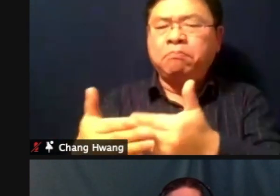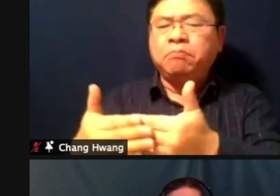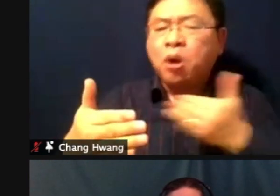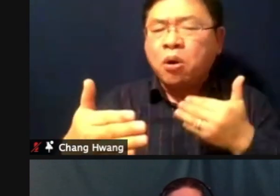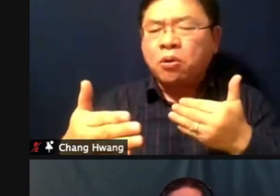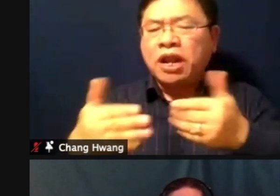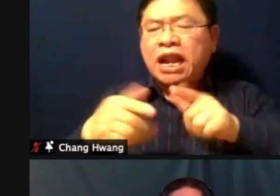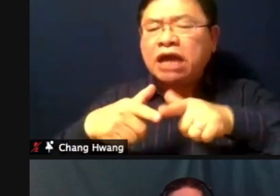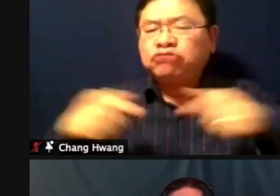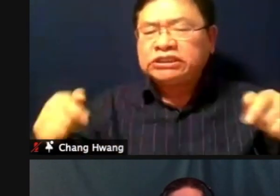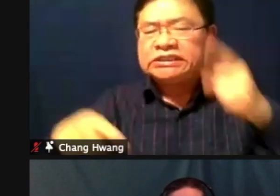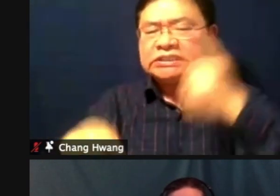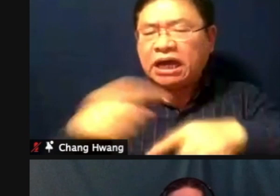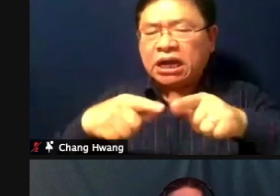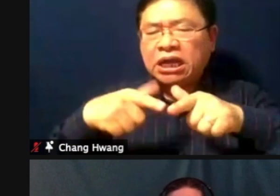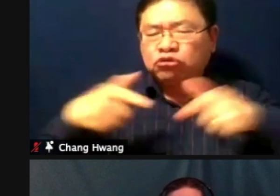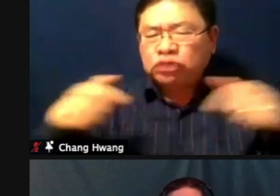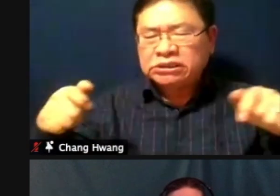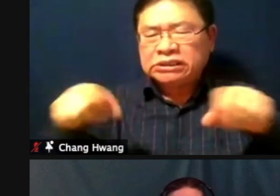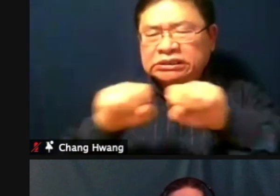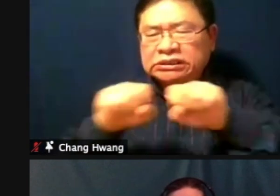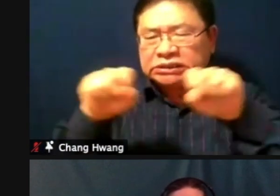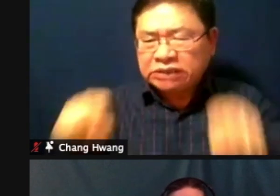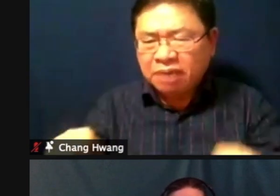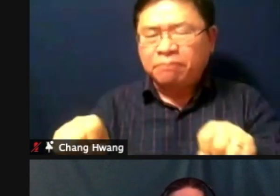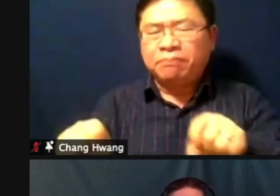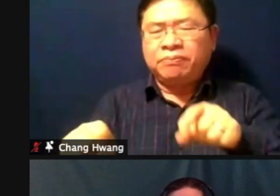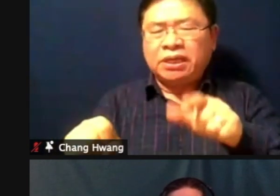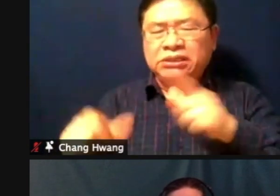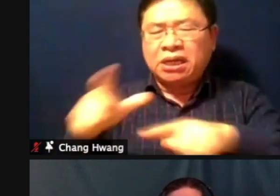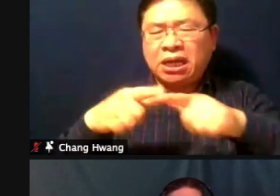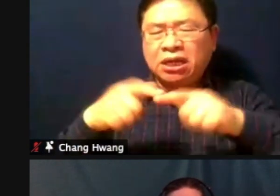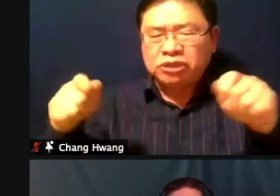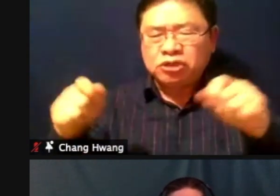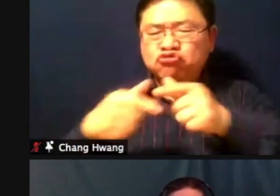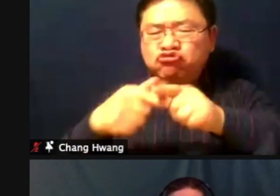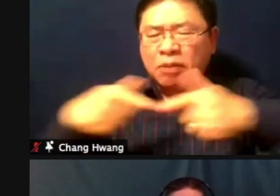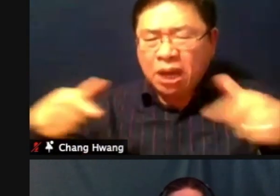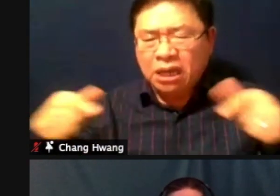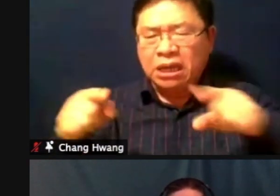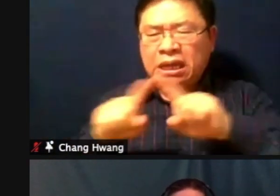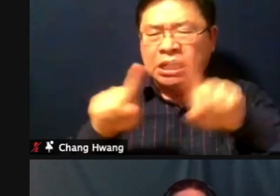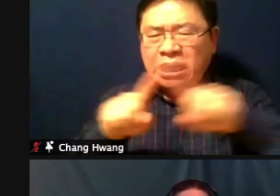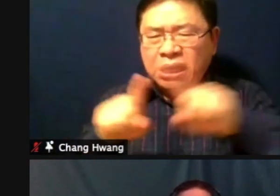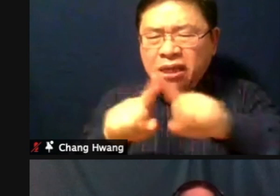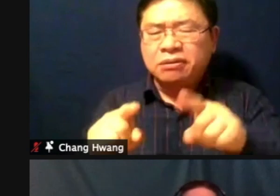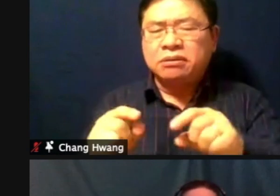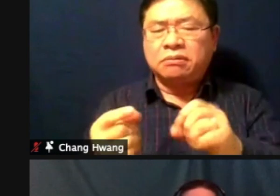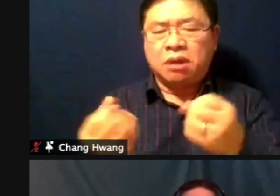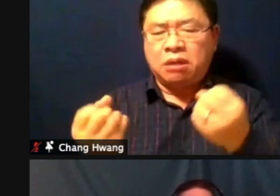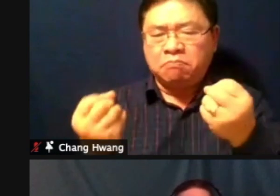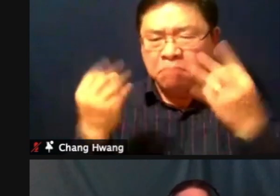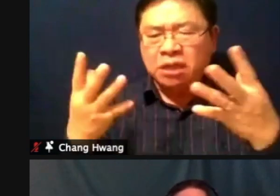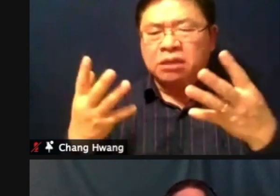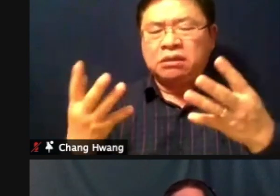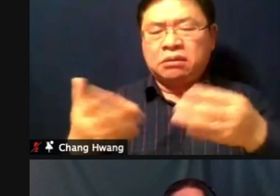And I think that the value of a Bible translation in South Korean Sign Language is important. And that